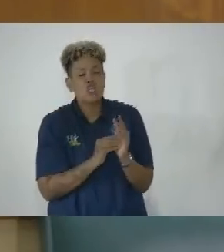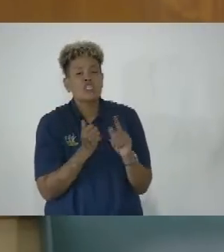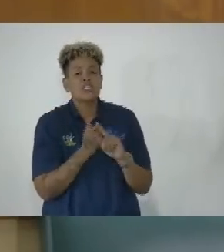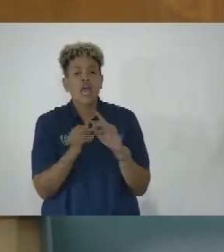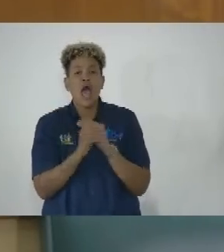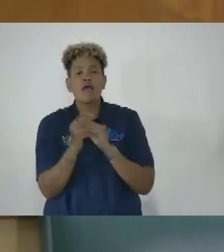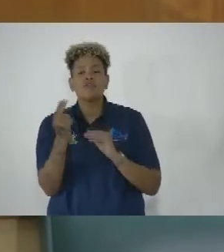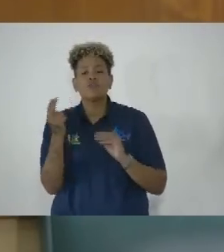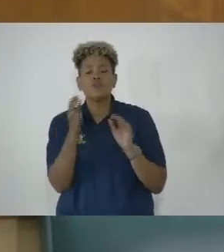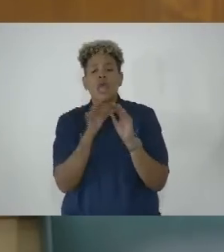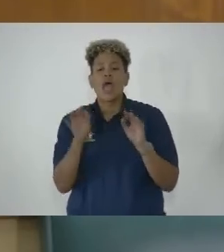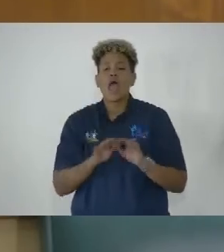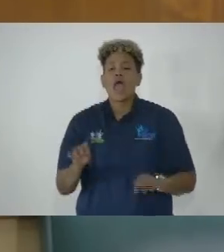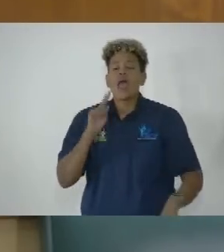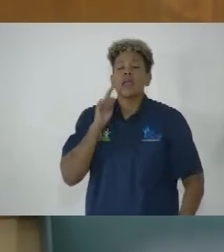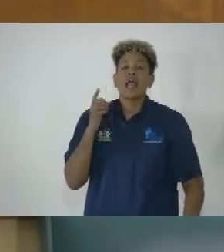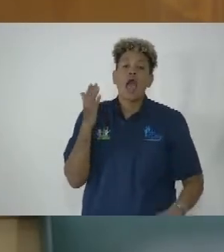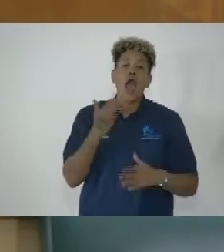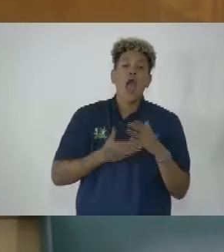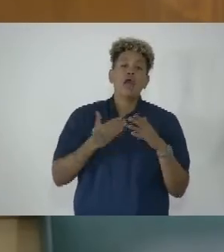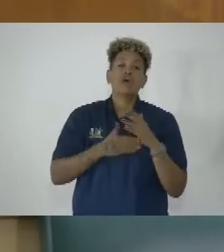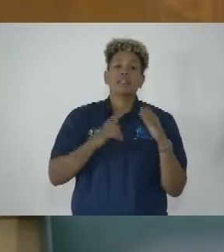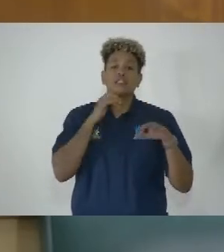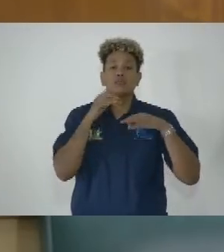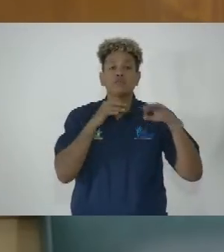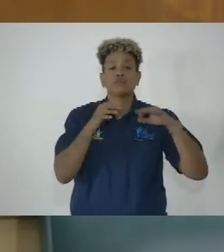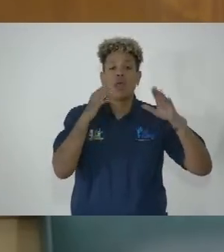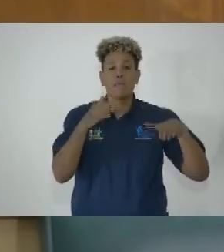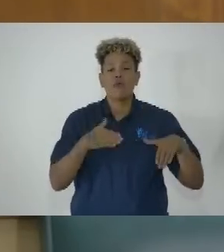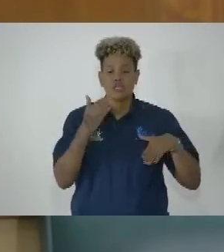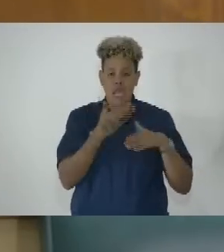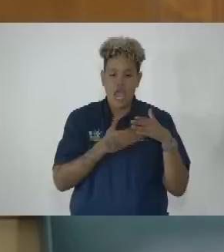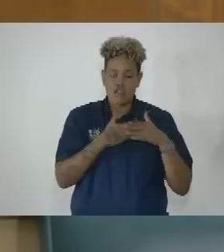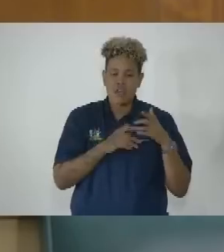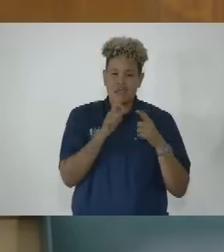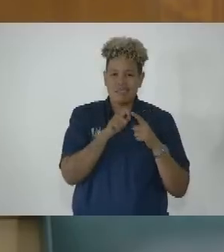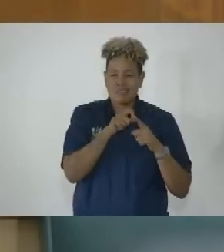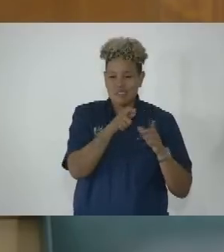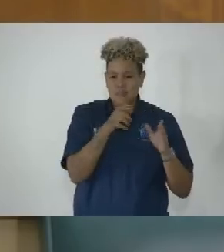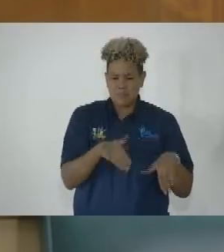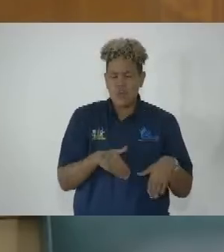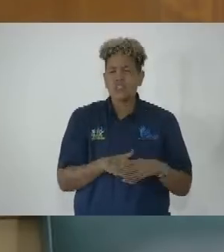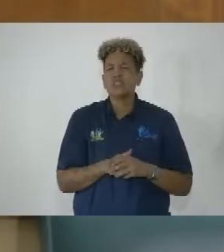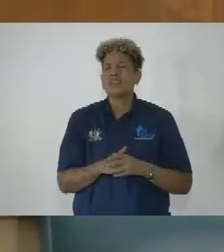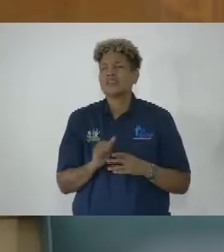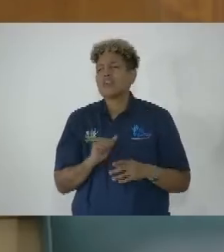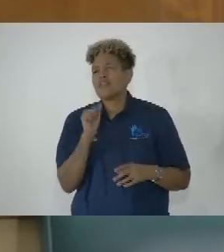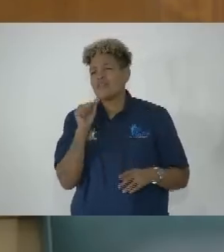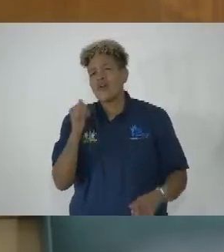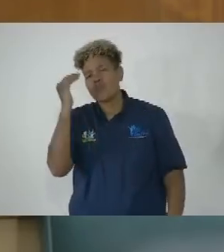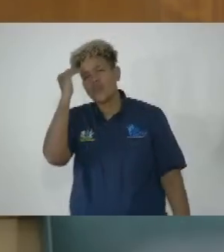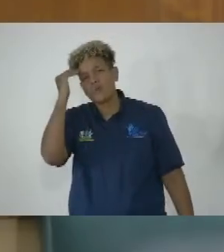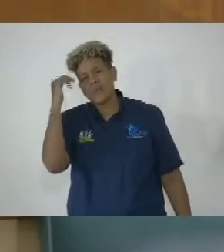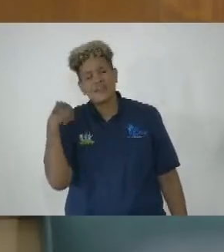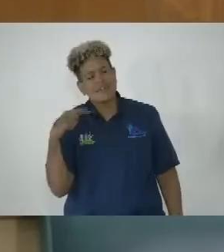using the phrase harassing the prescribed person. Now, I am not aware,